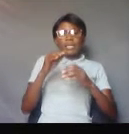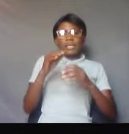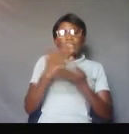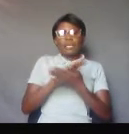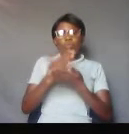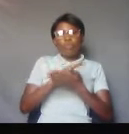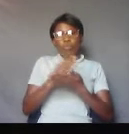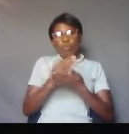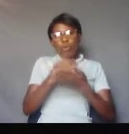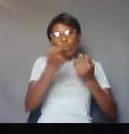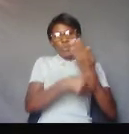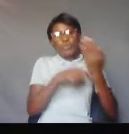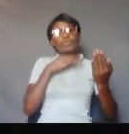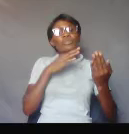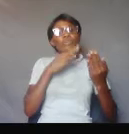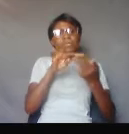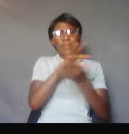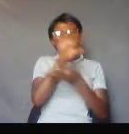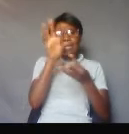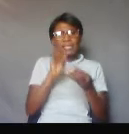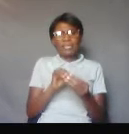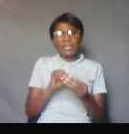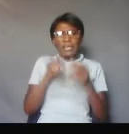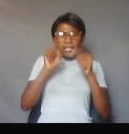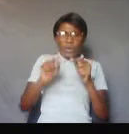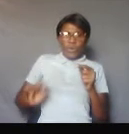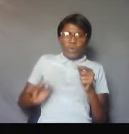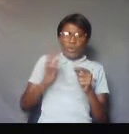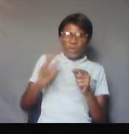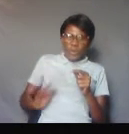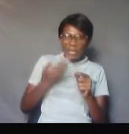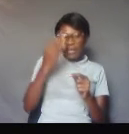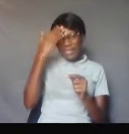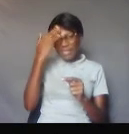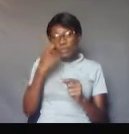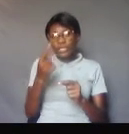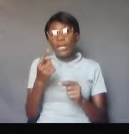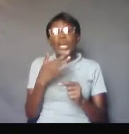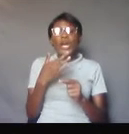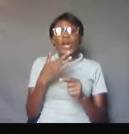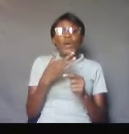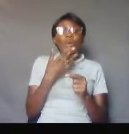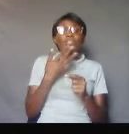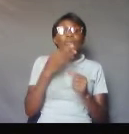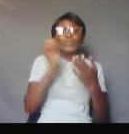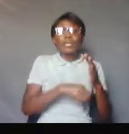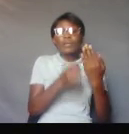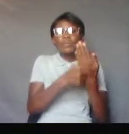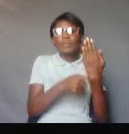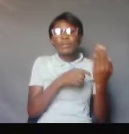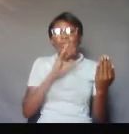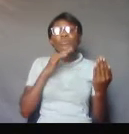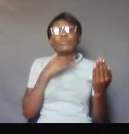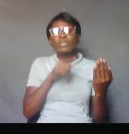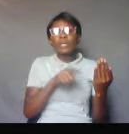Then people want to know, who is this stolen Bible and what is CBS? So it's a great conversation starter. And what we meant